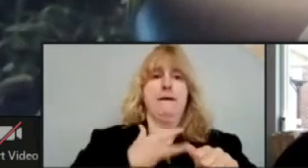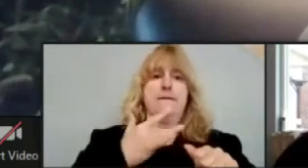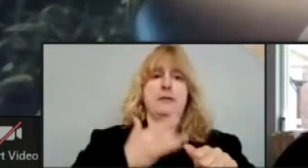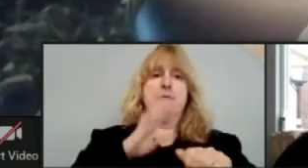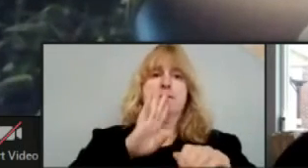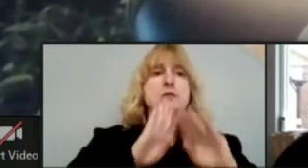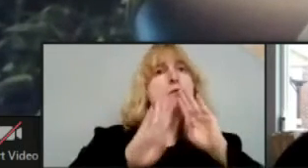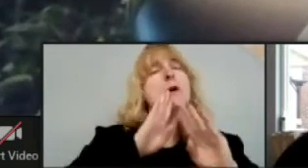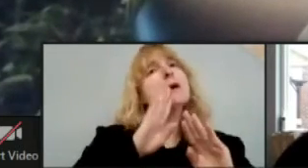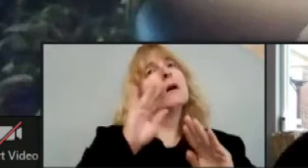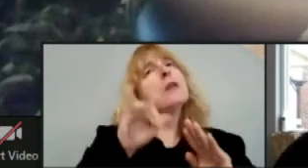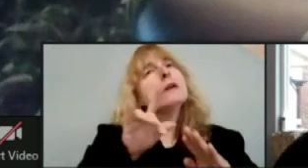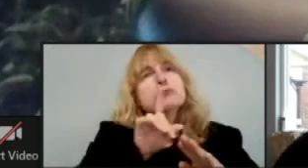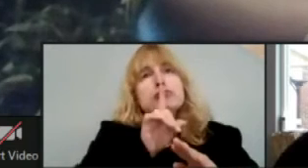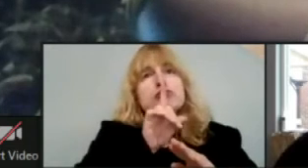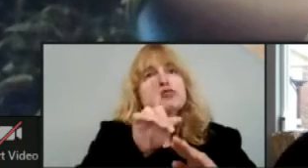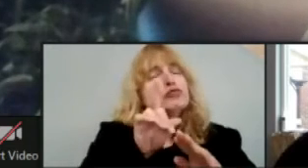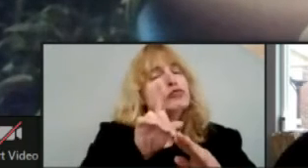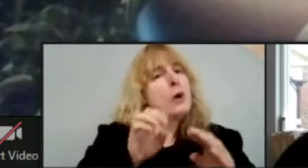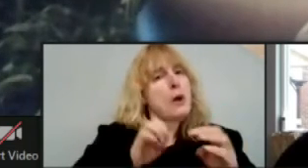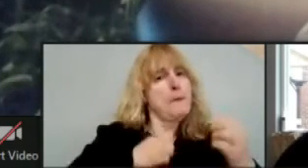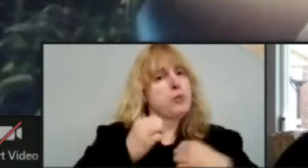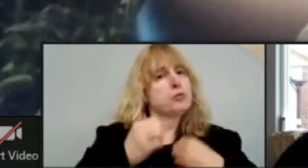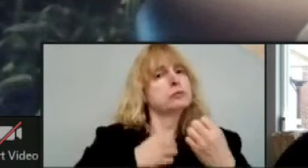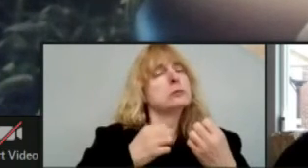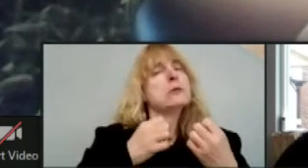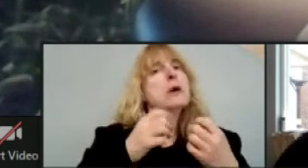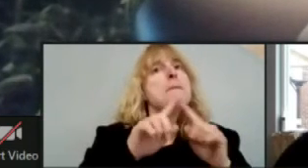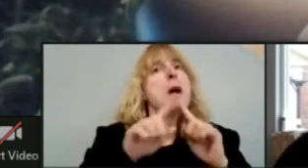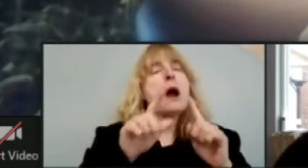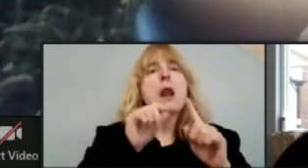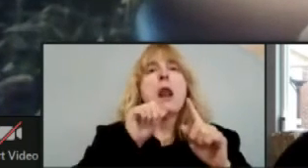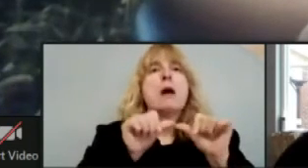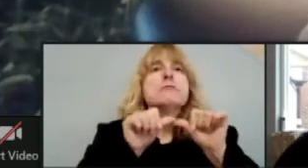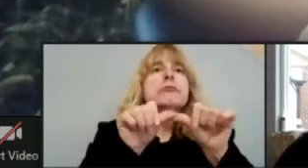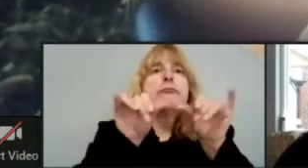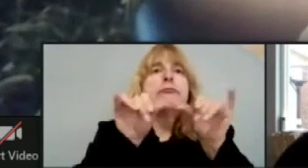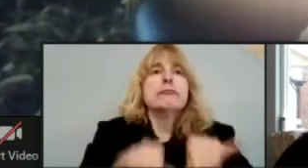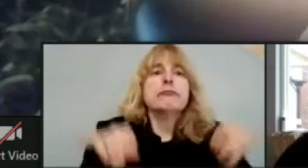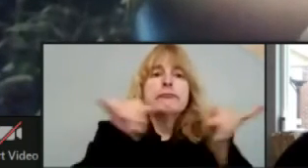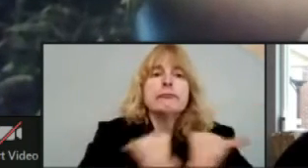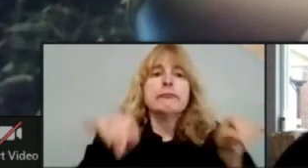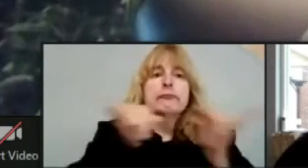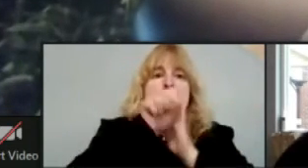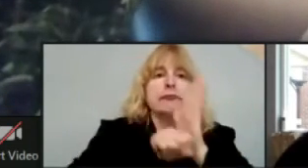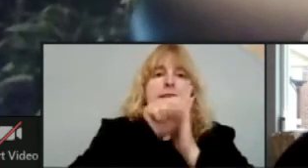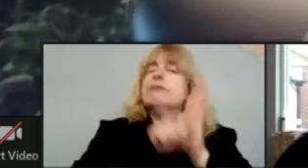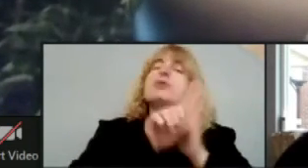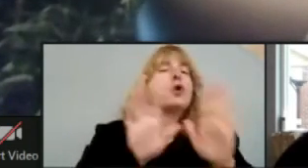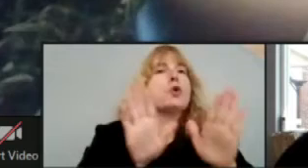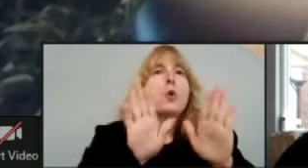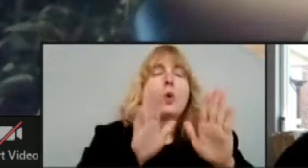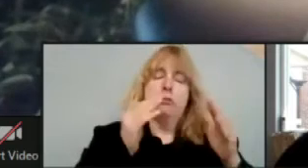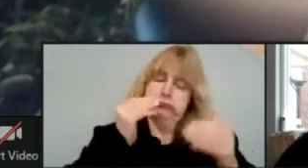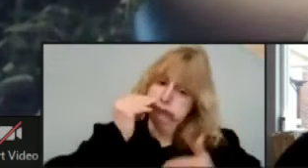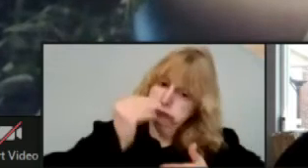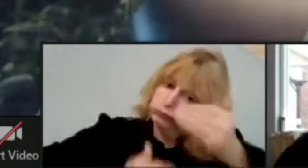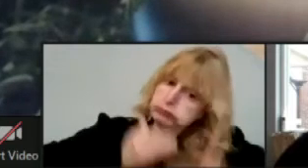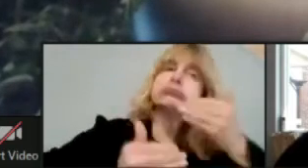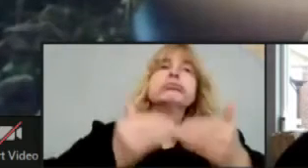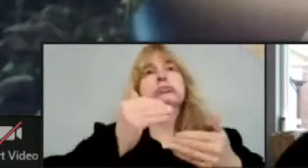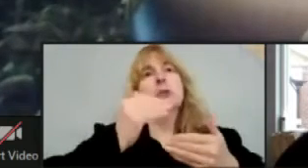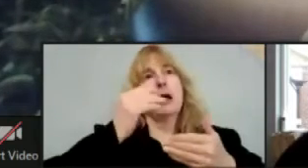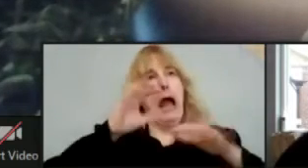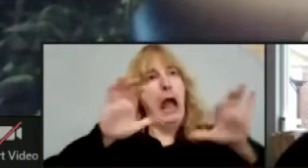legitimate feelings, but let's not stay in a place of hopelessness, and let's move to a place of action. And I think Georgia's recent